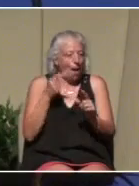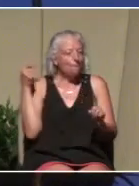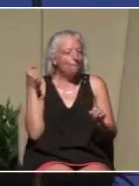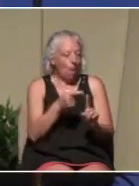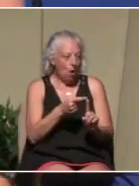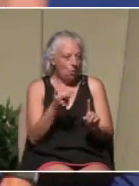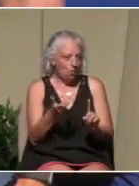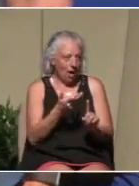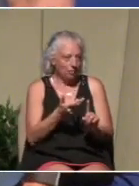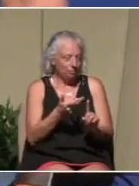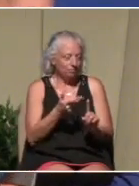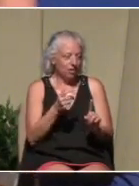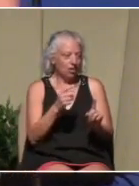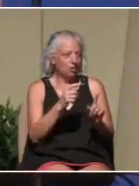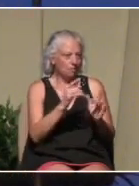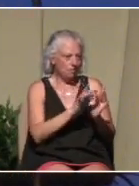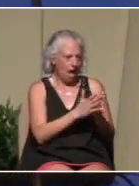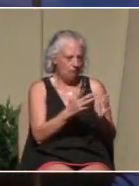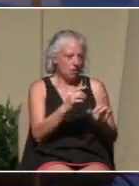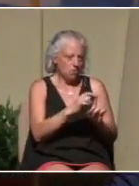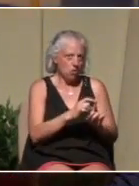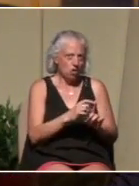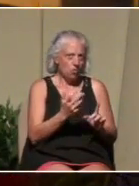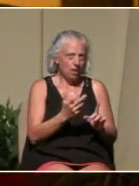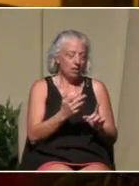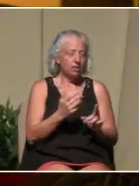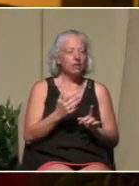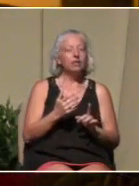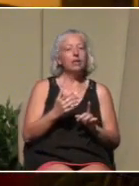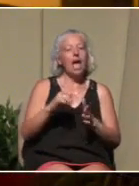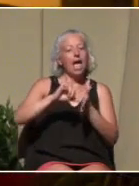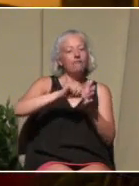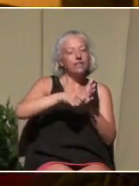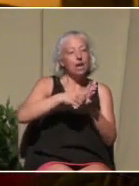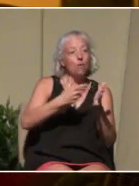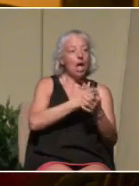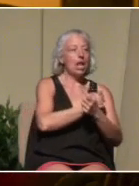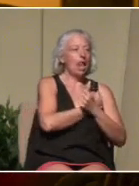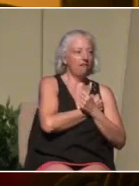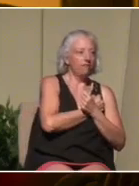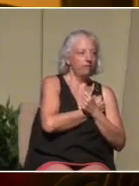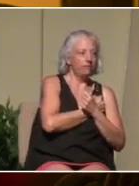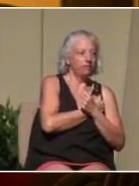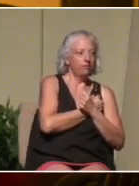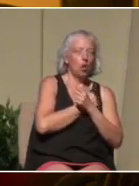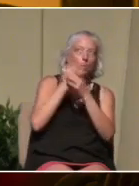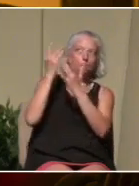point of the words where they say, and I'm gonna emphasize the other word, love mercy.